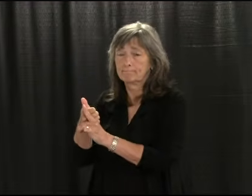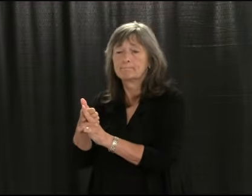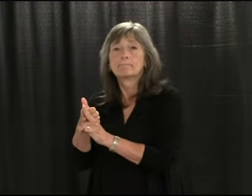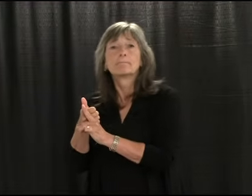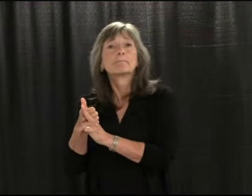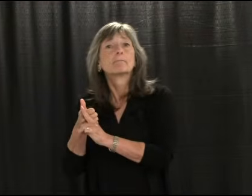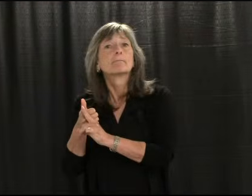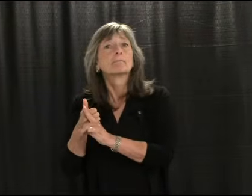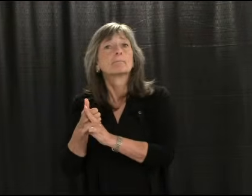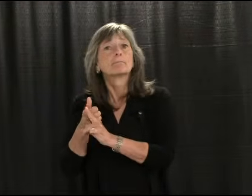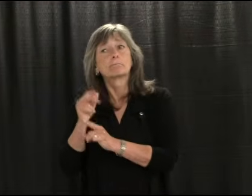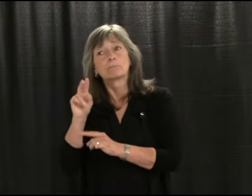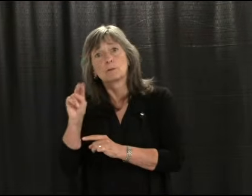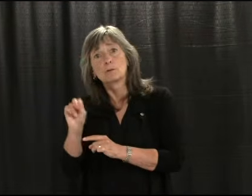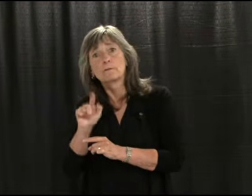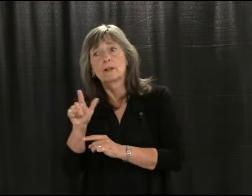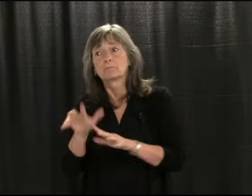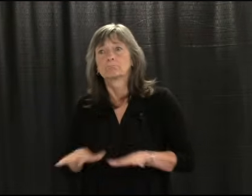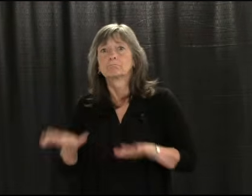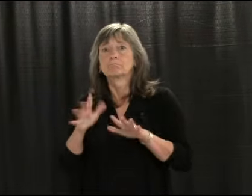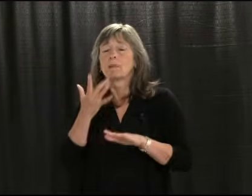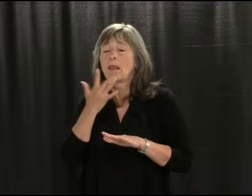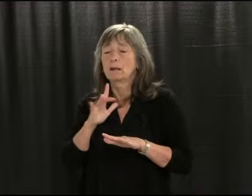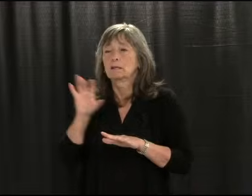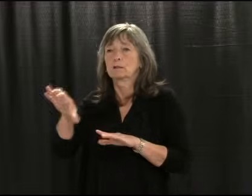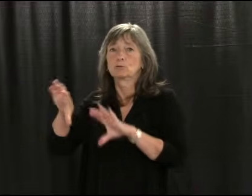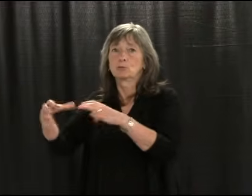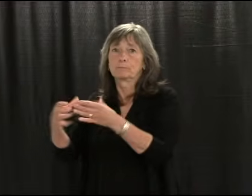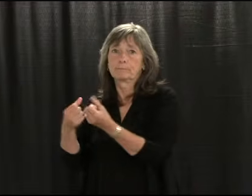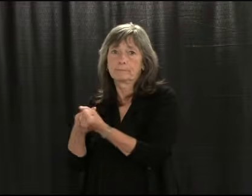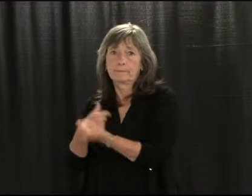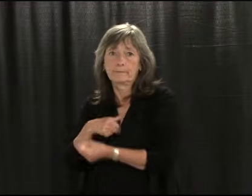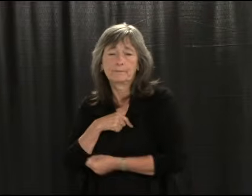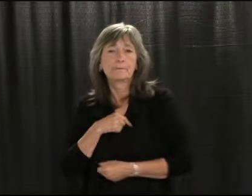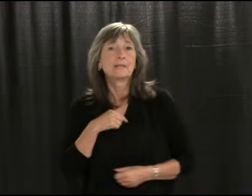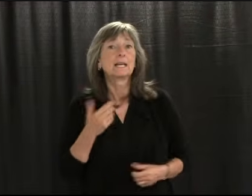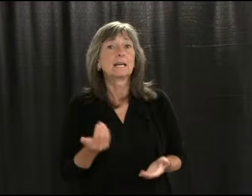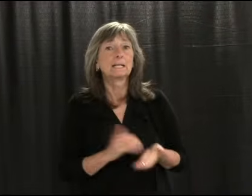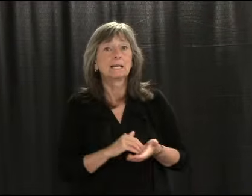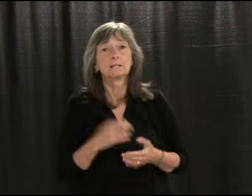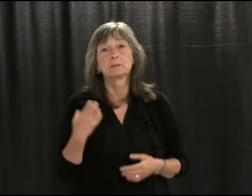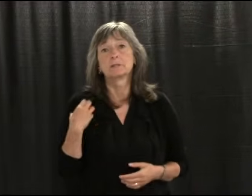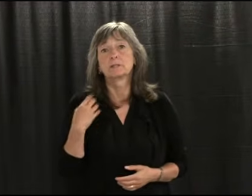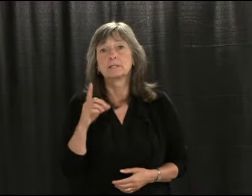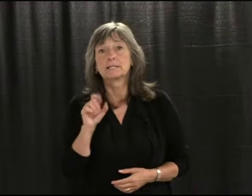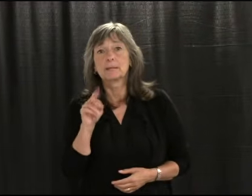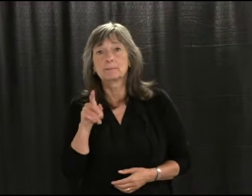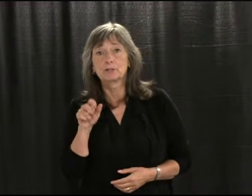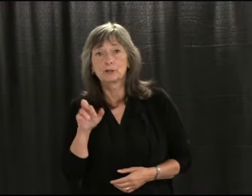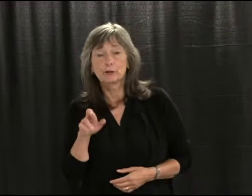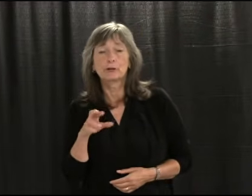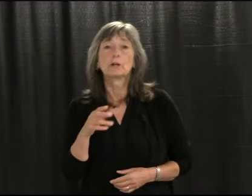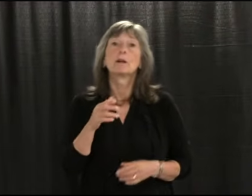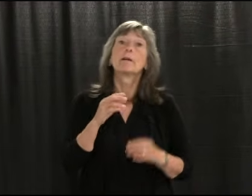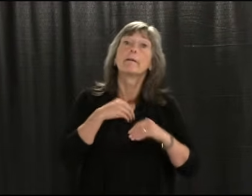and Labrador is extremely lucky to have them. Also, again, joining me is Minister Dempster and online Minister